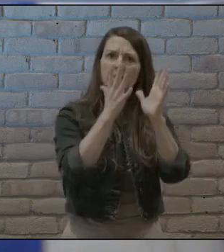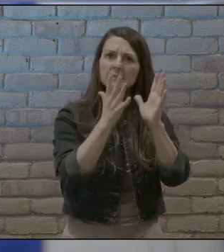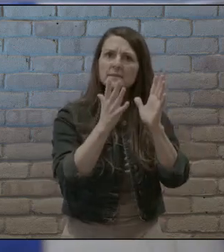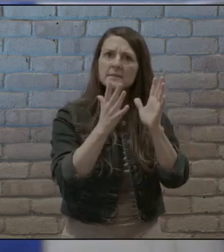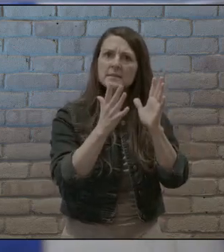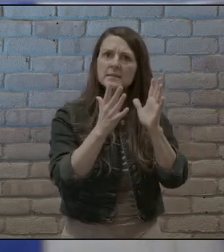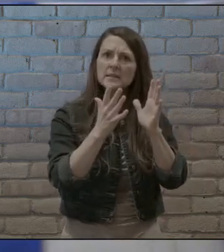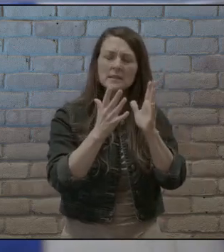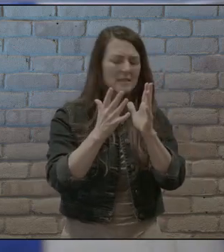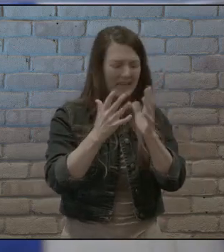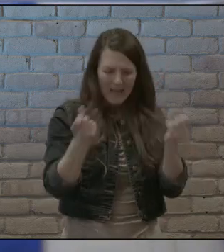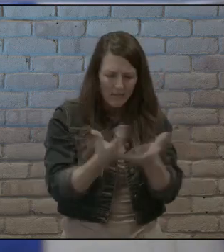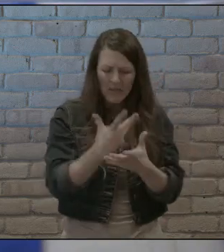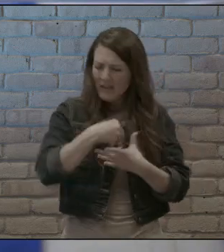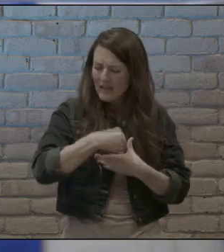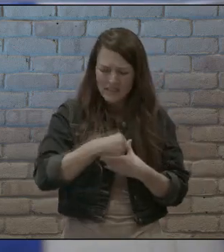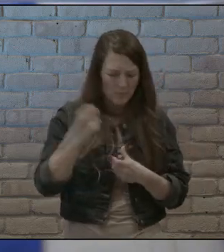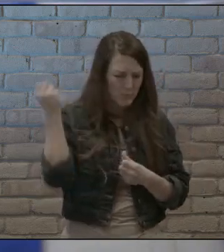with all that I am,